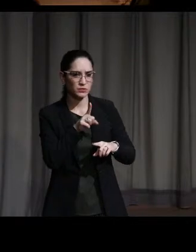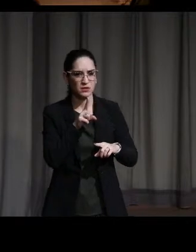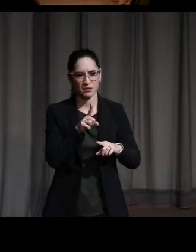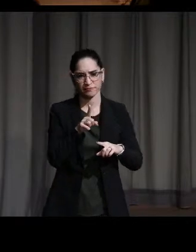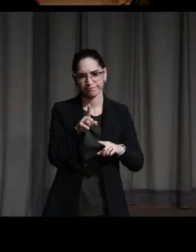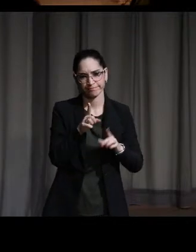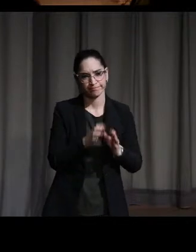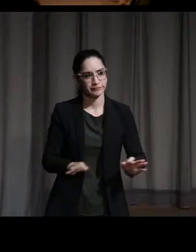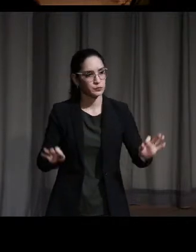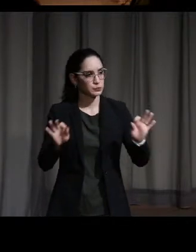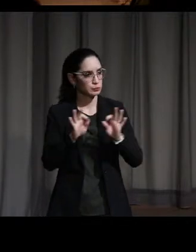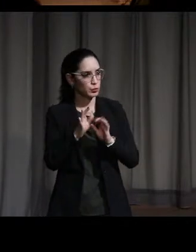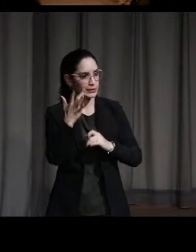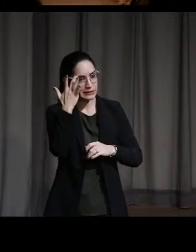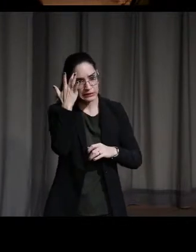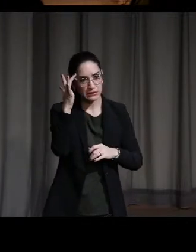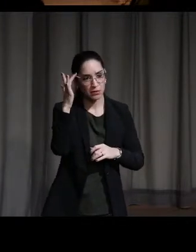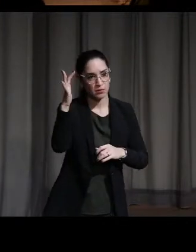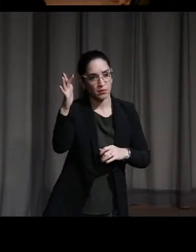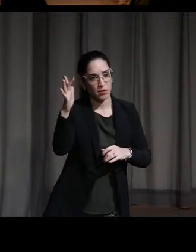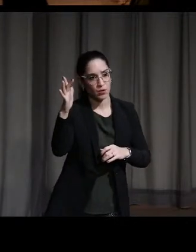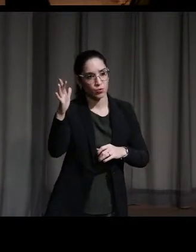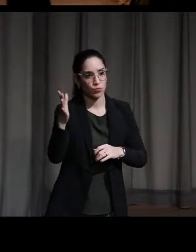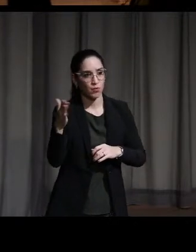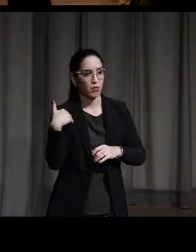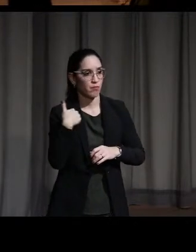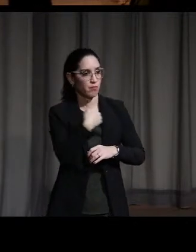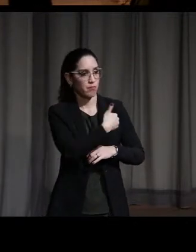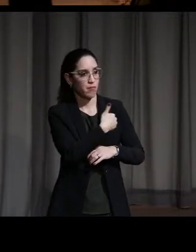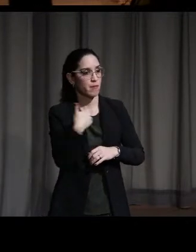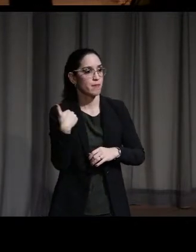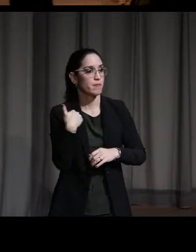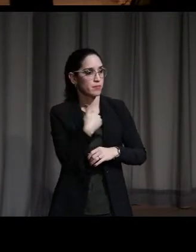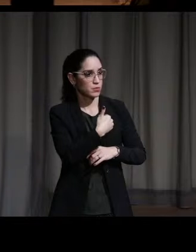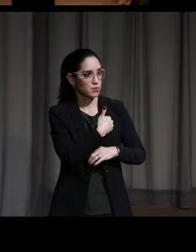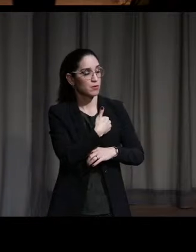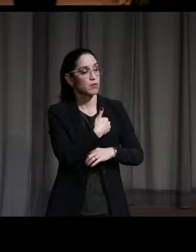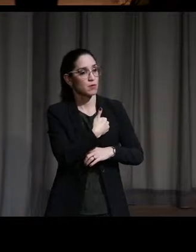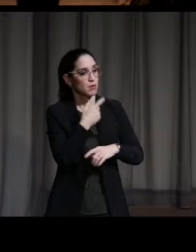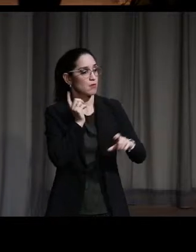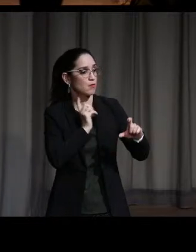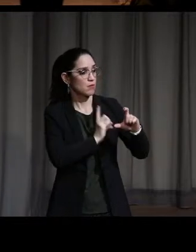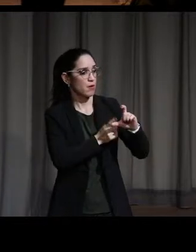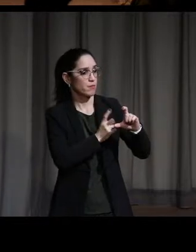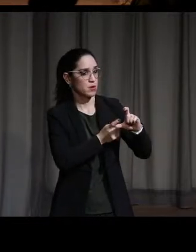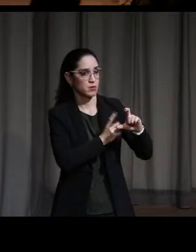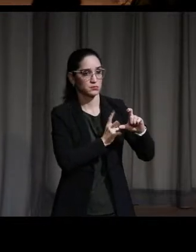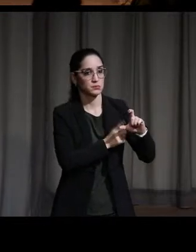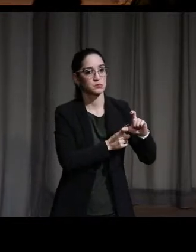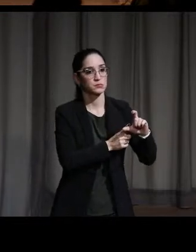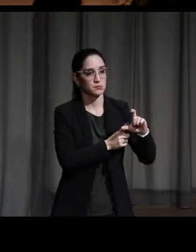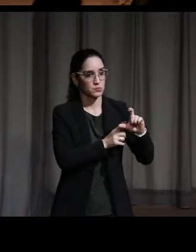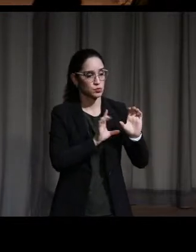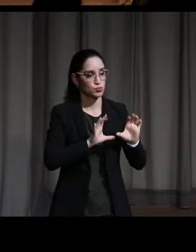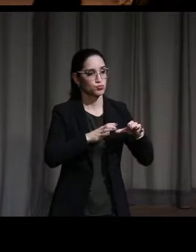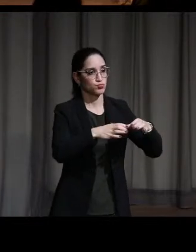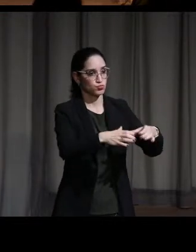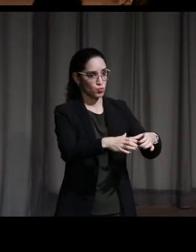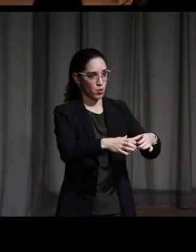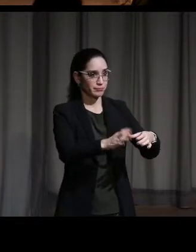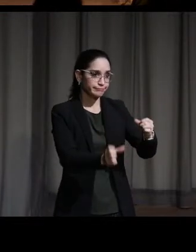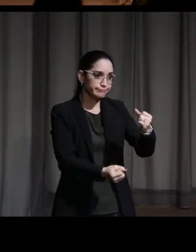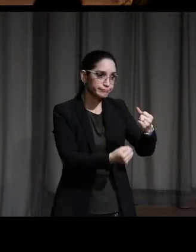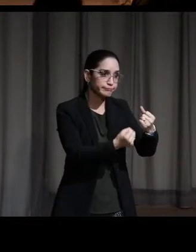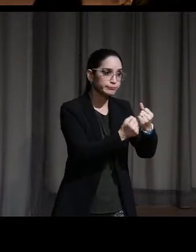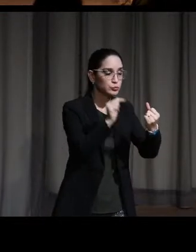intellectual, long-term member of Cuba's Communist Party, it must be said, who occupies important positions in the government, and in